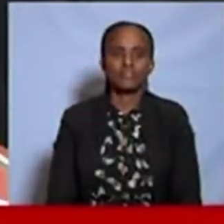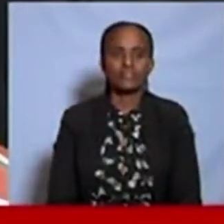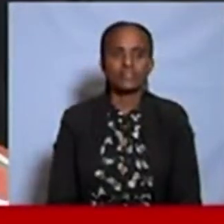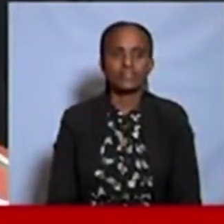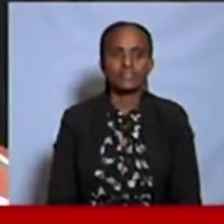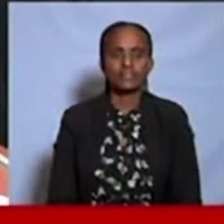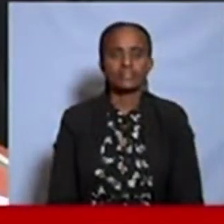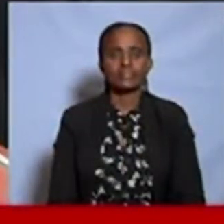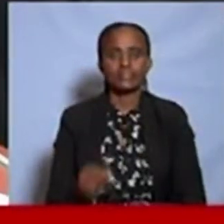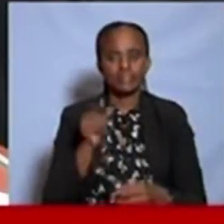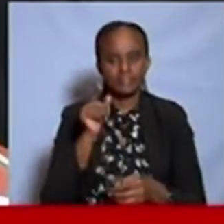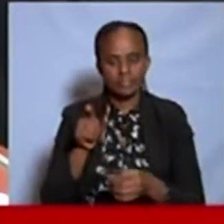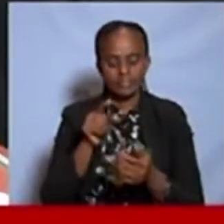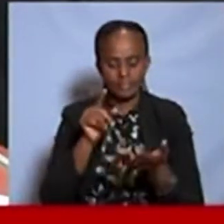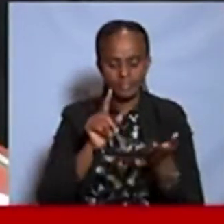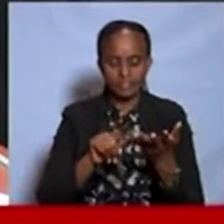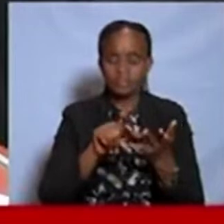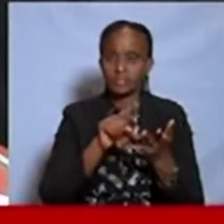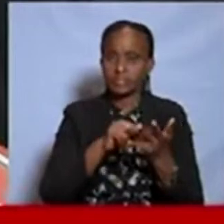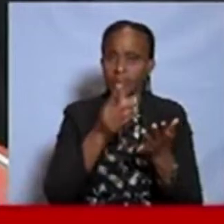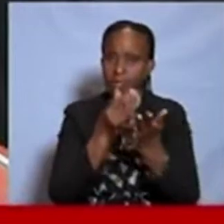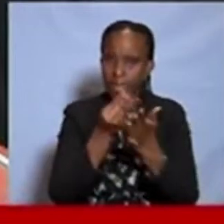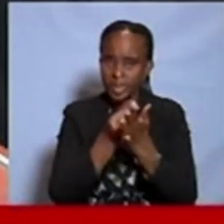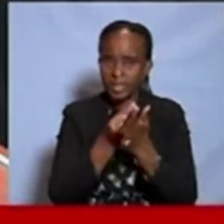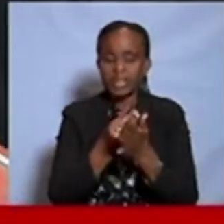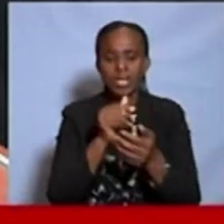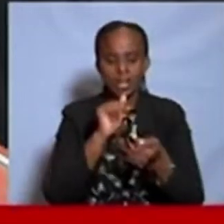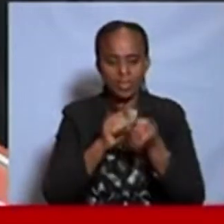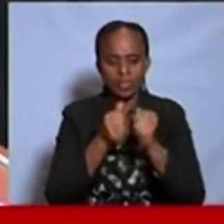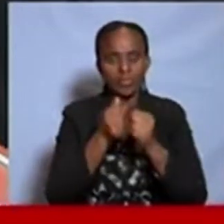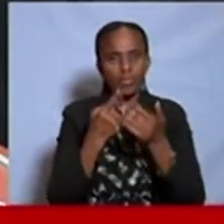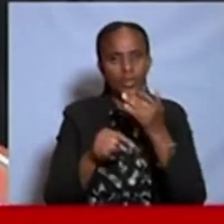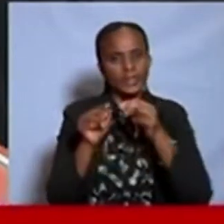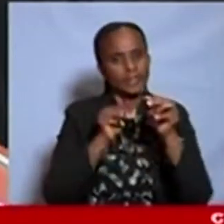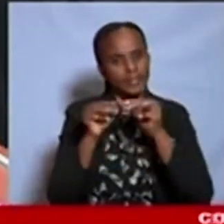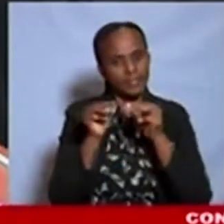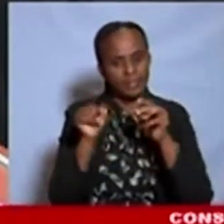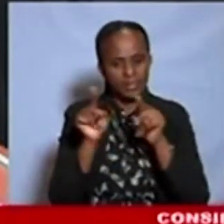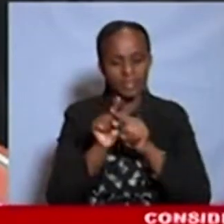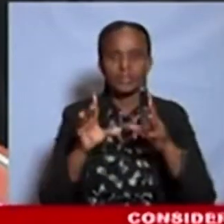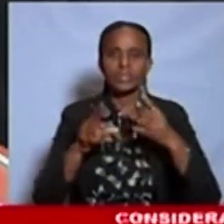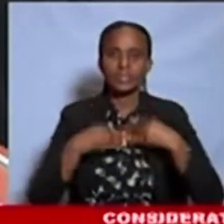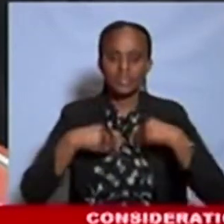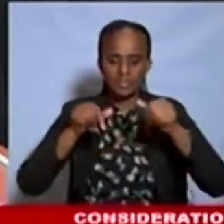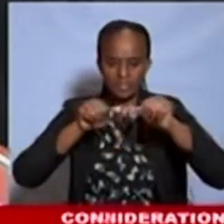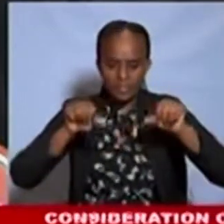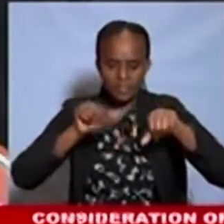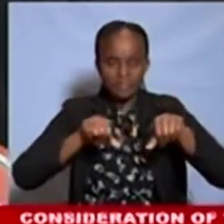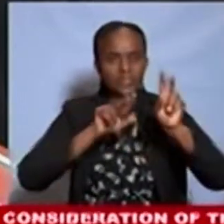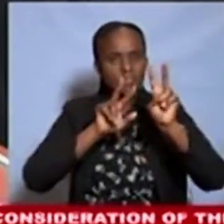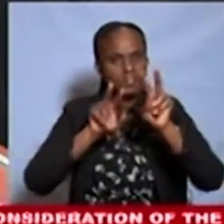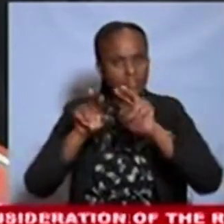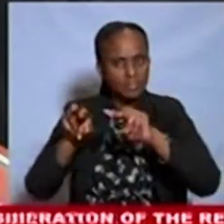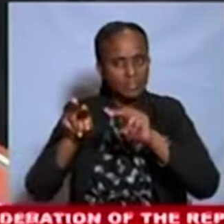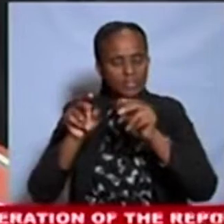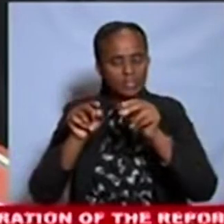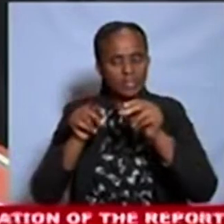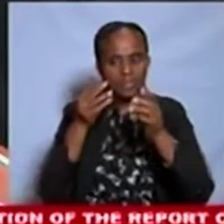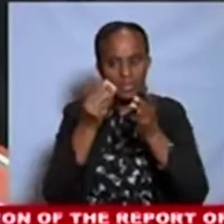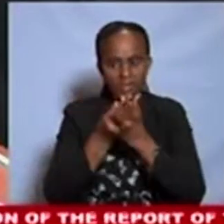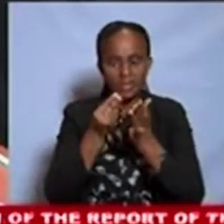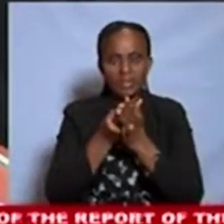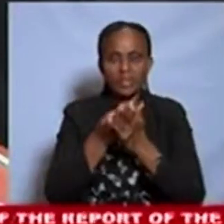Accounting for revenue chair, cause of query, management acknowledges the auditor's observations that amount totaling